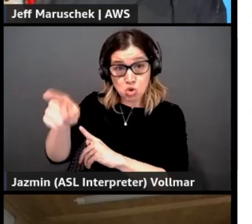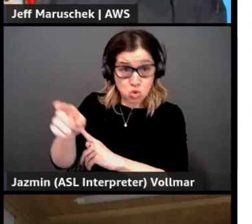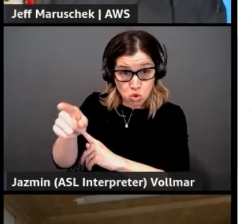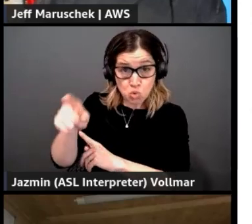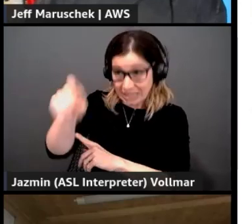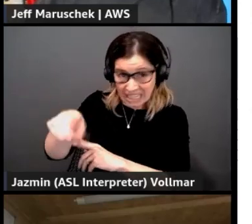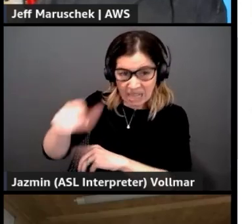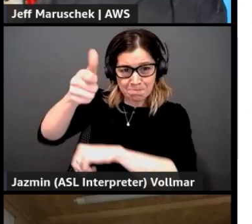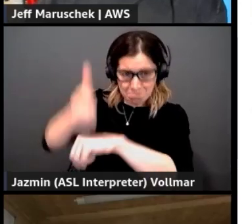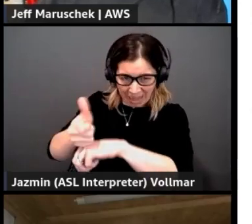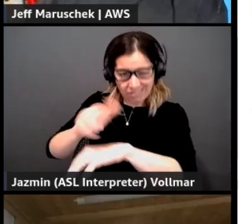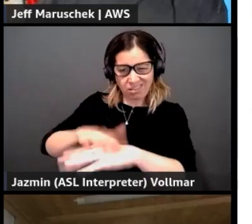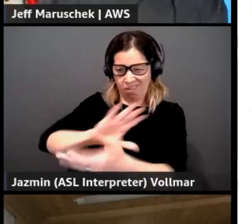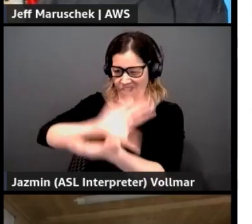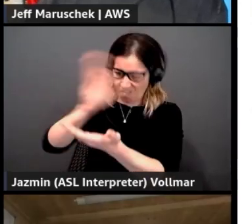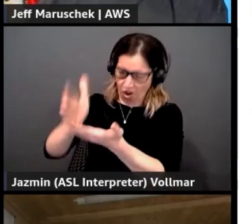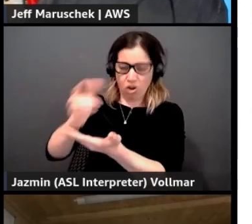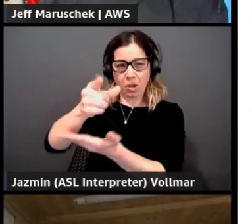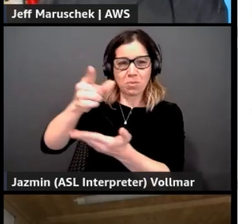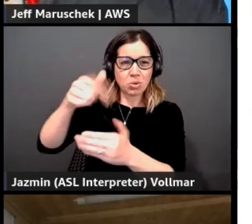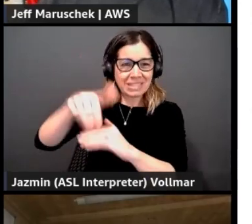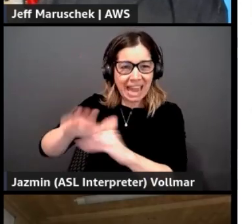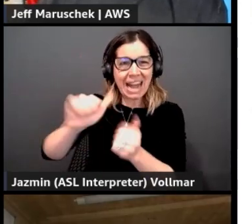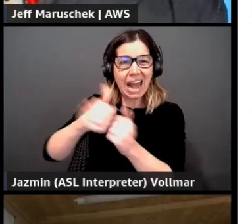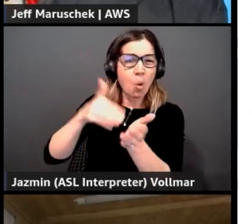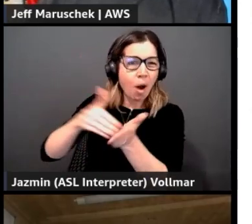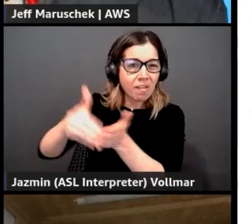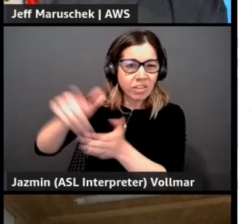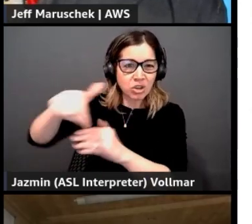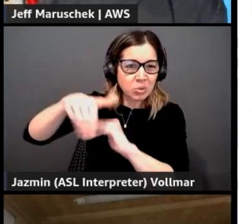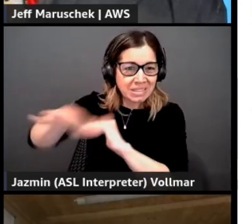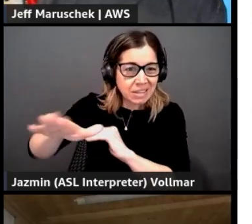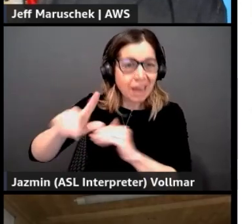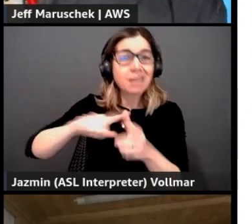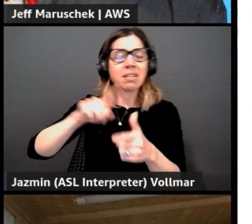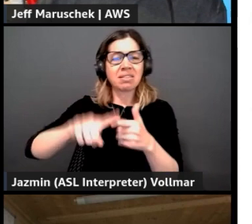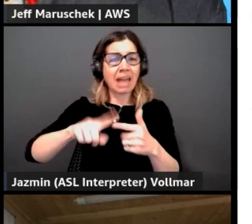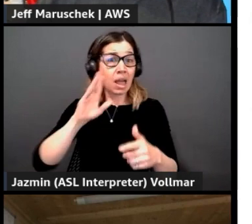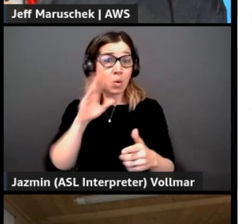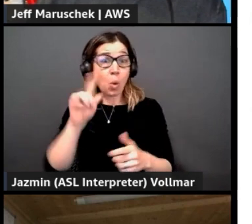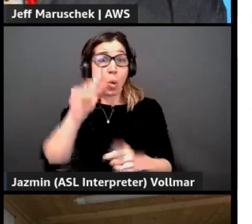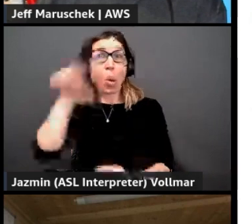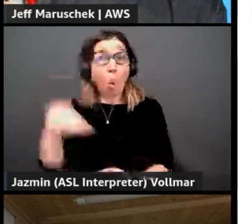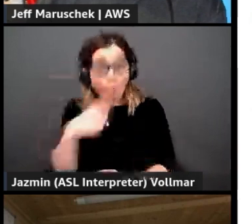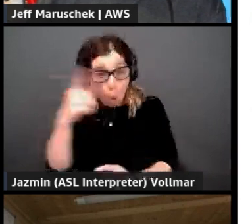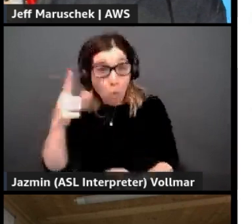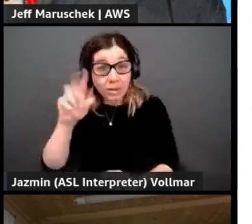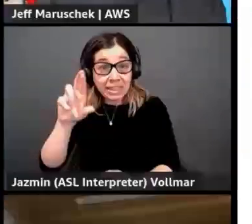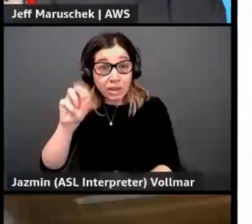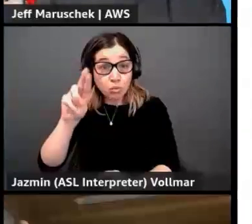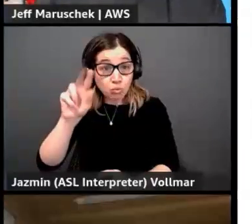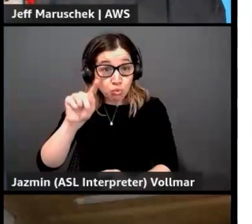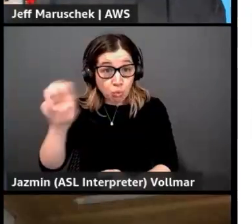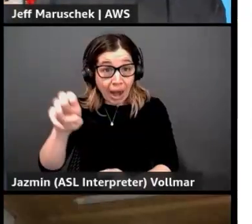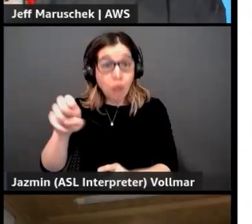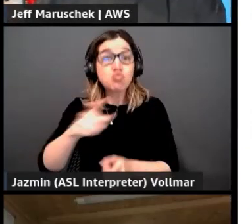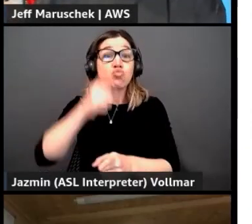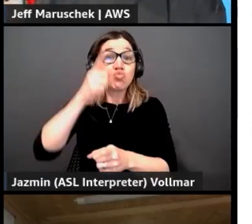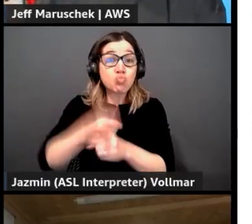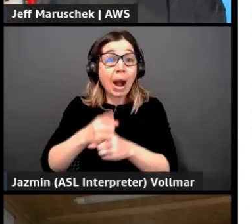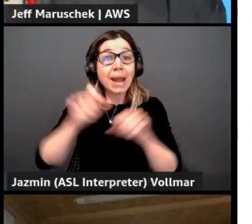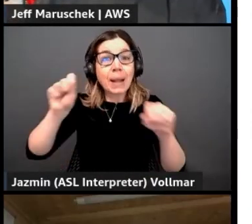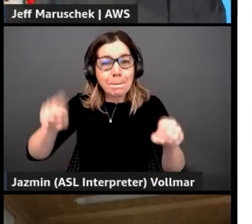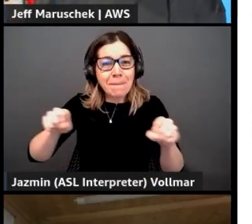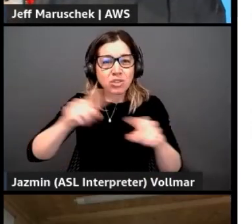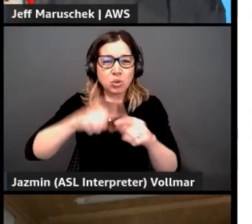based on the volume of your sending and the patterns of your sending. And then it's going to do what I talked about, where it's going to only route the right capacity to each ISP I send to.